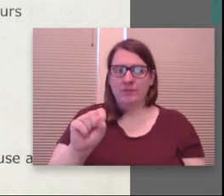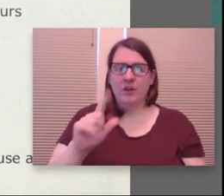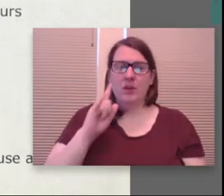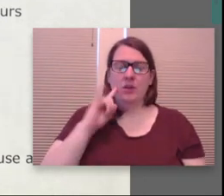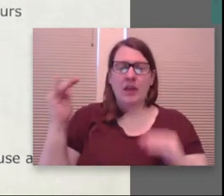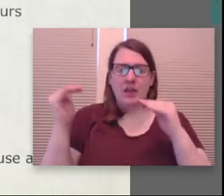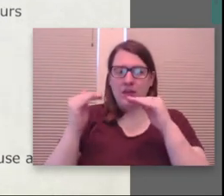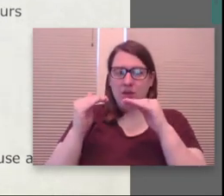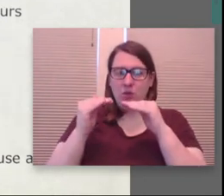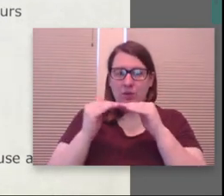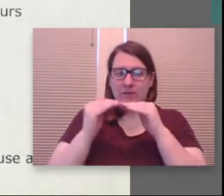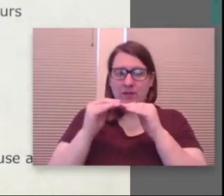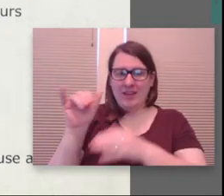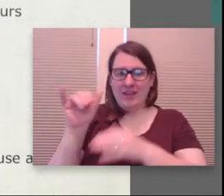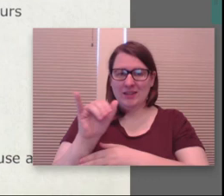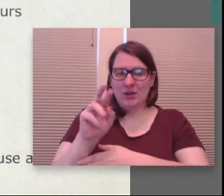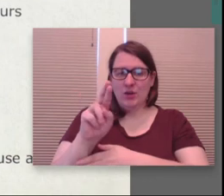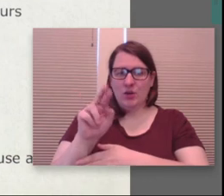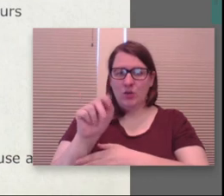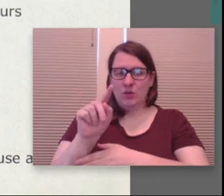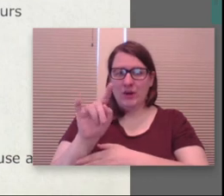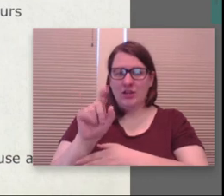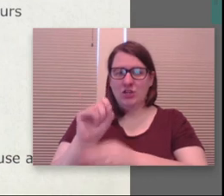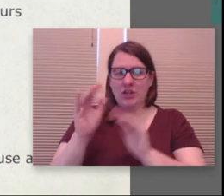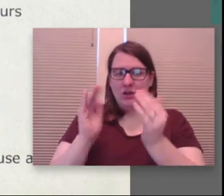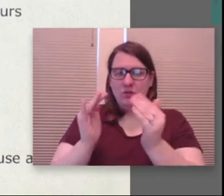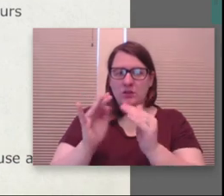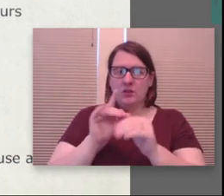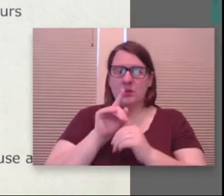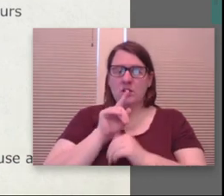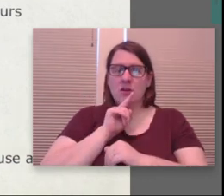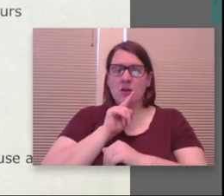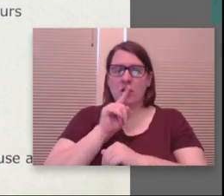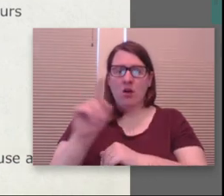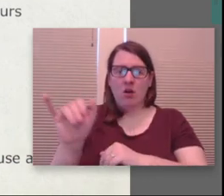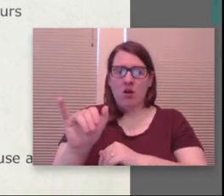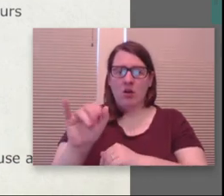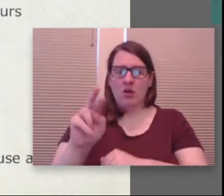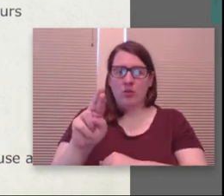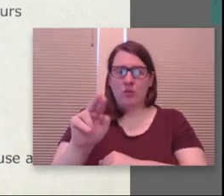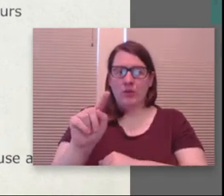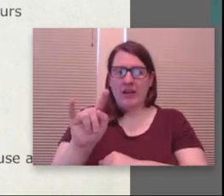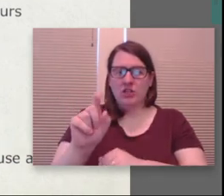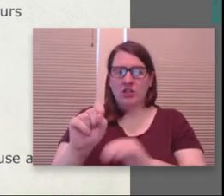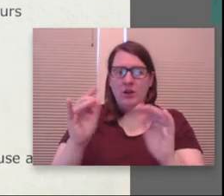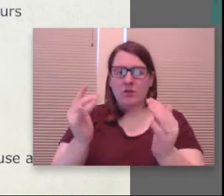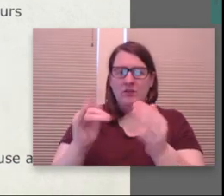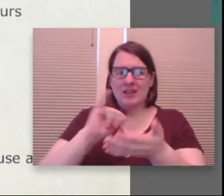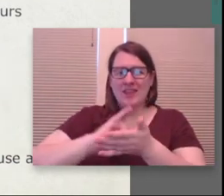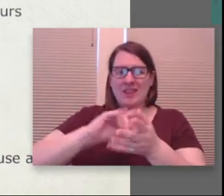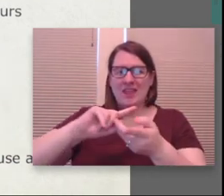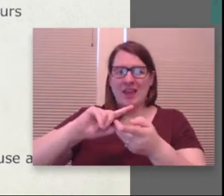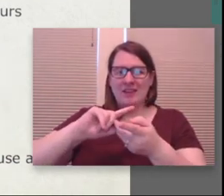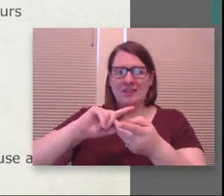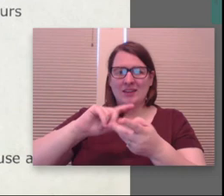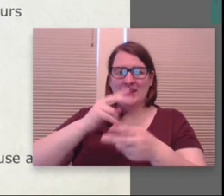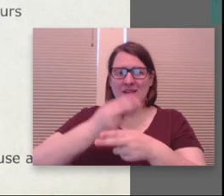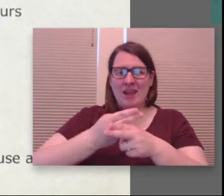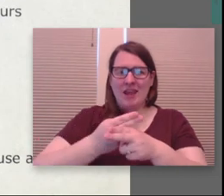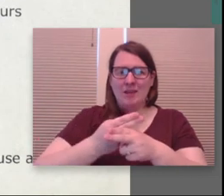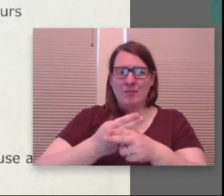ratios. Okay, equivalent ratios are ratios